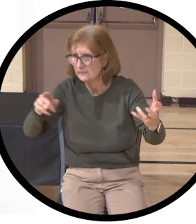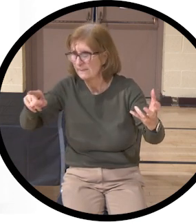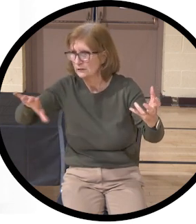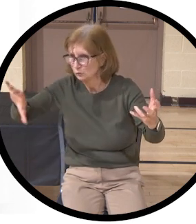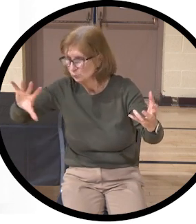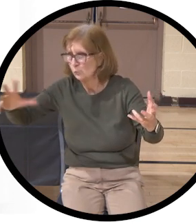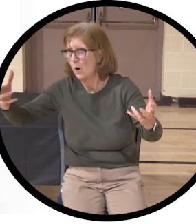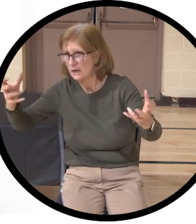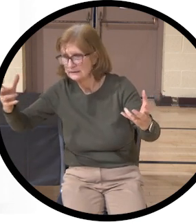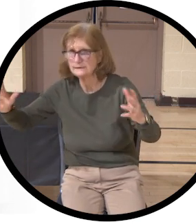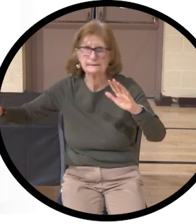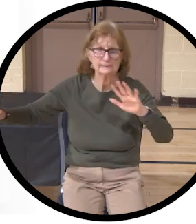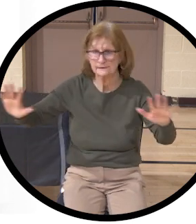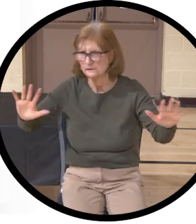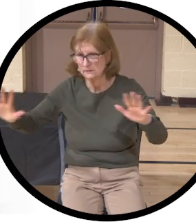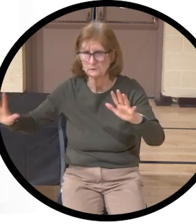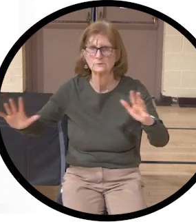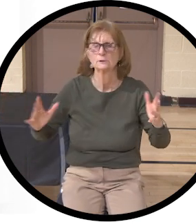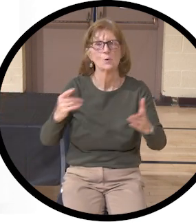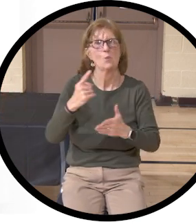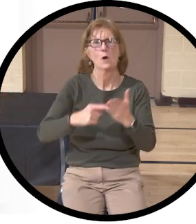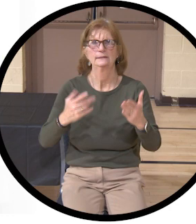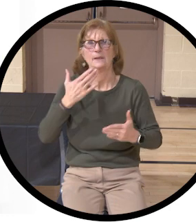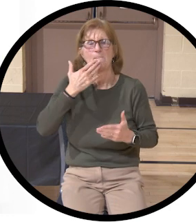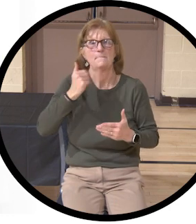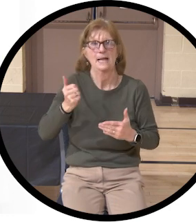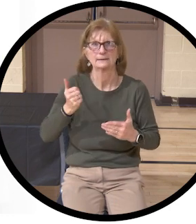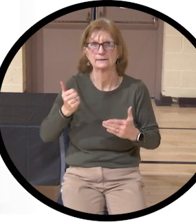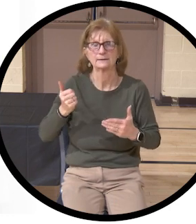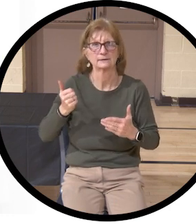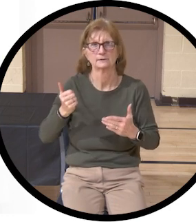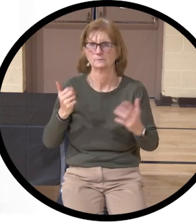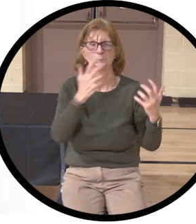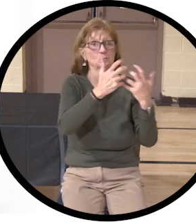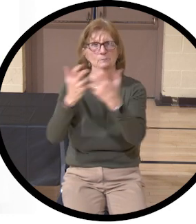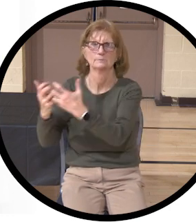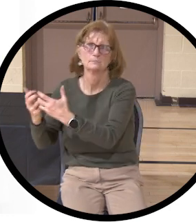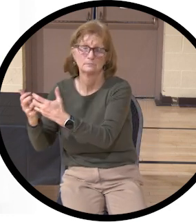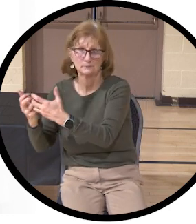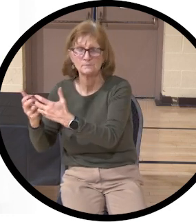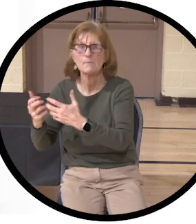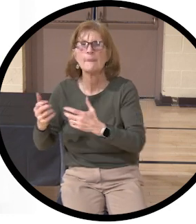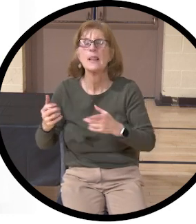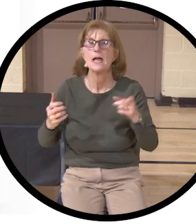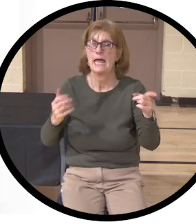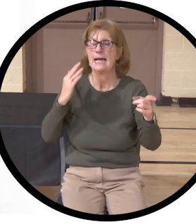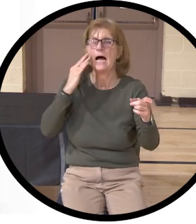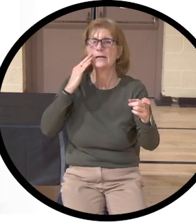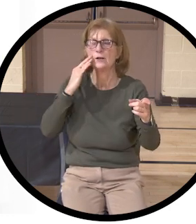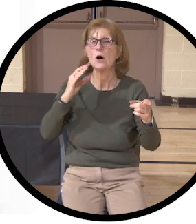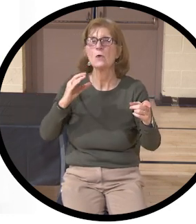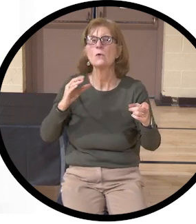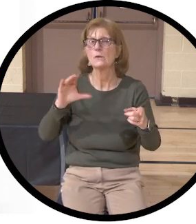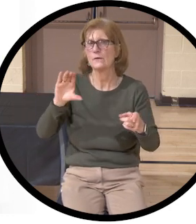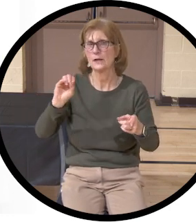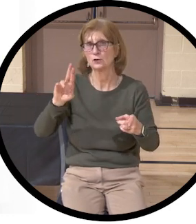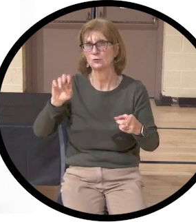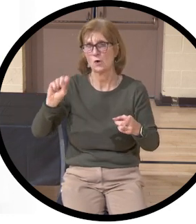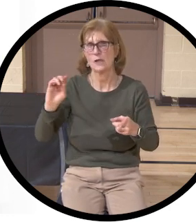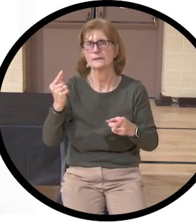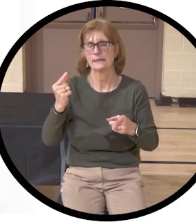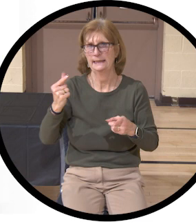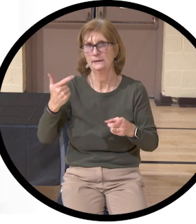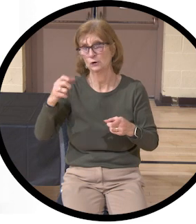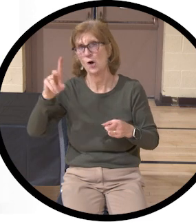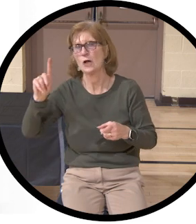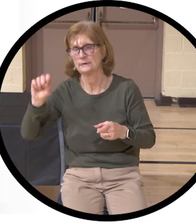holistic approaches as to how we can get, I know the crossing guards are up against a lot. I haven't talked to a crossing guard who